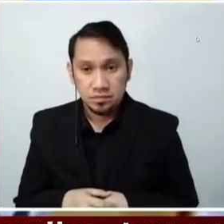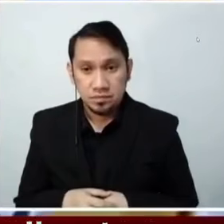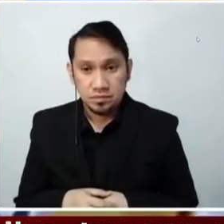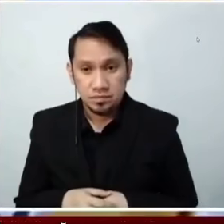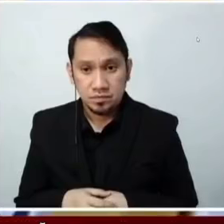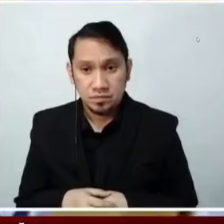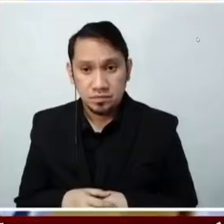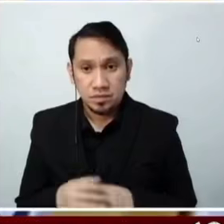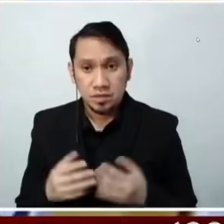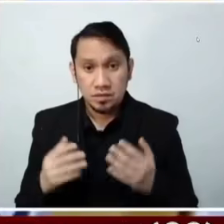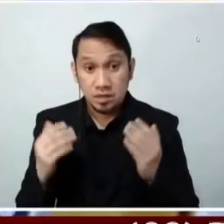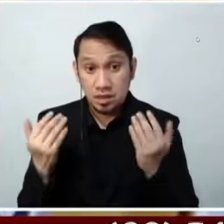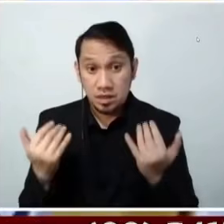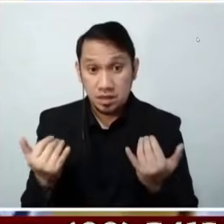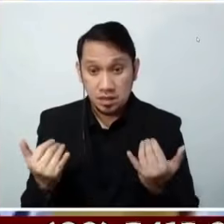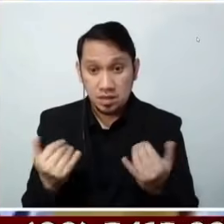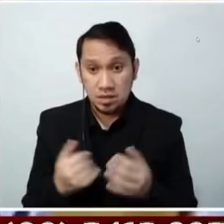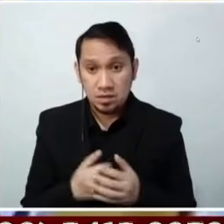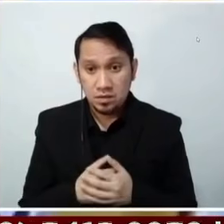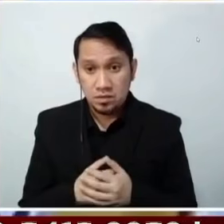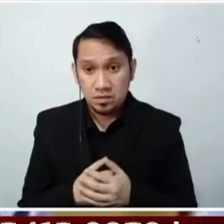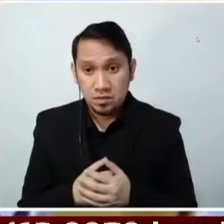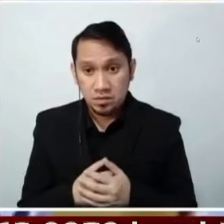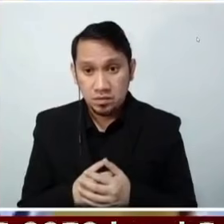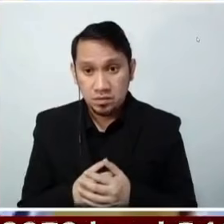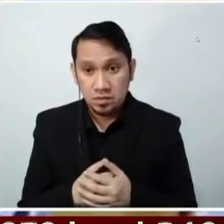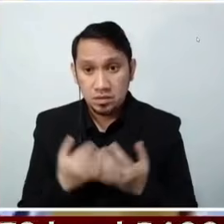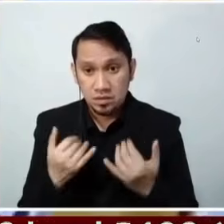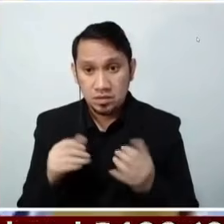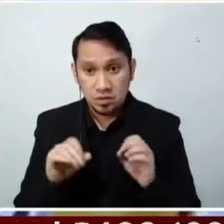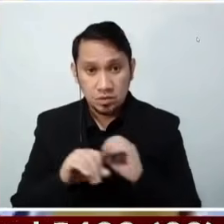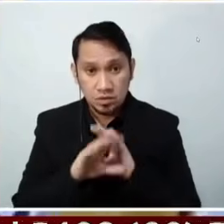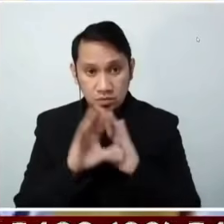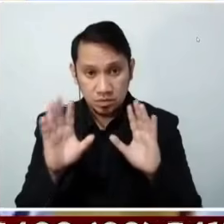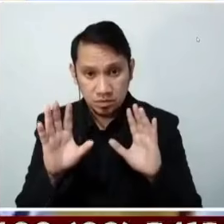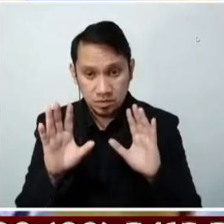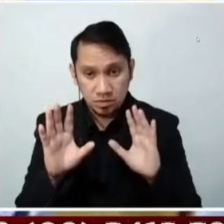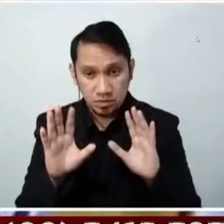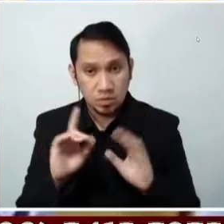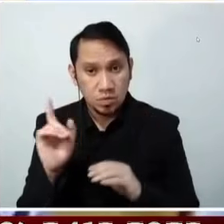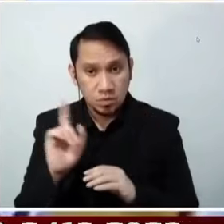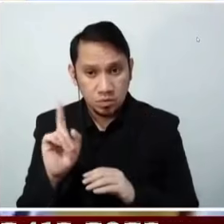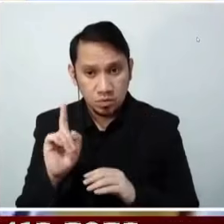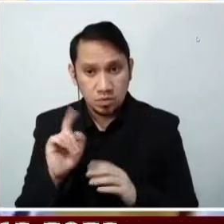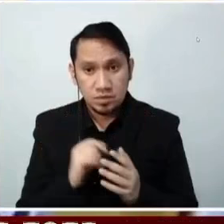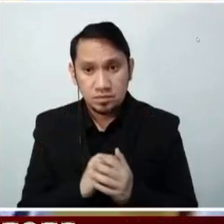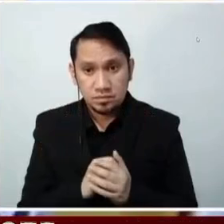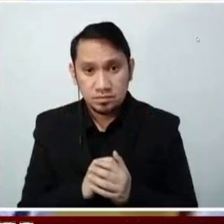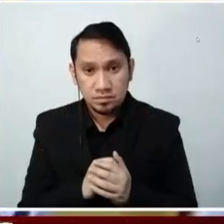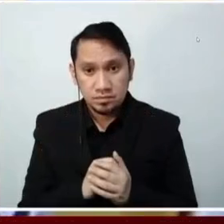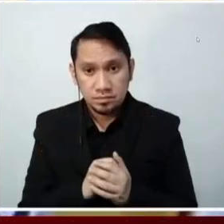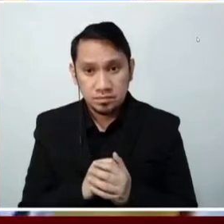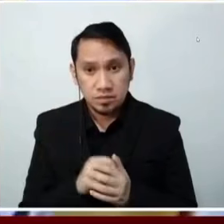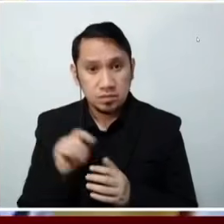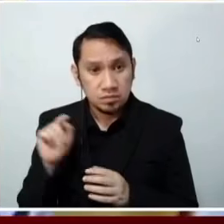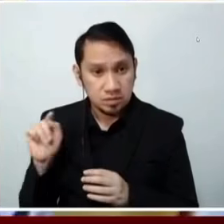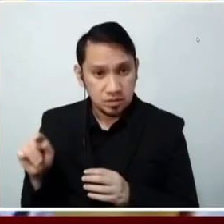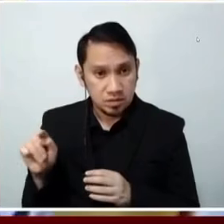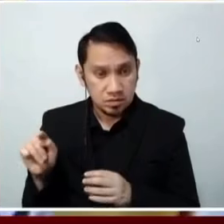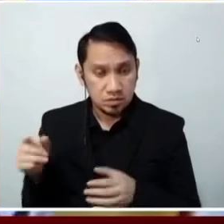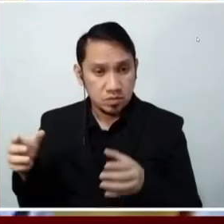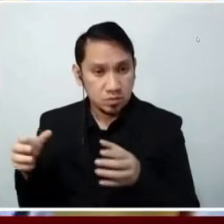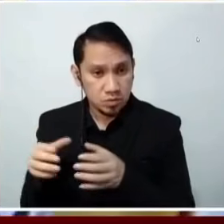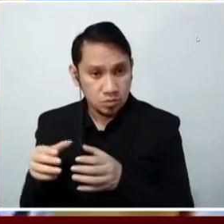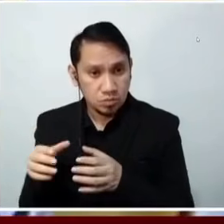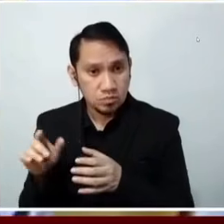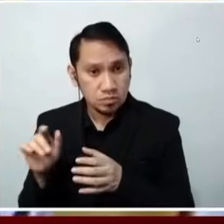by now it would be quite clear already what aspects of legislation could be